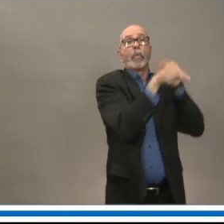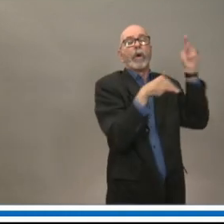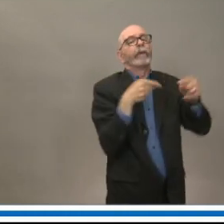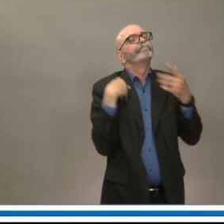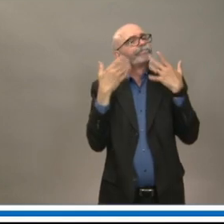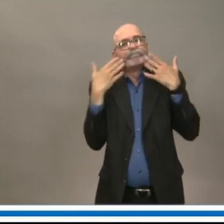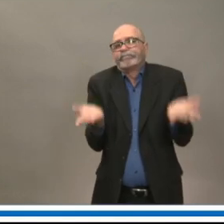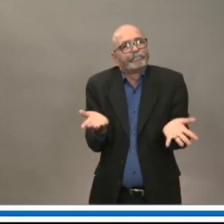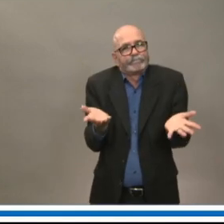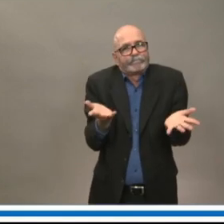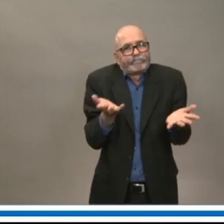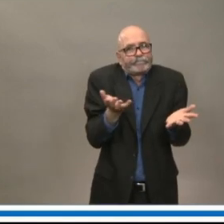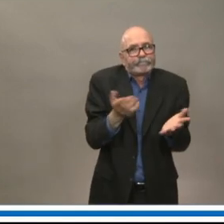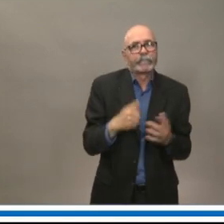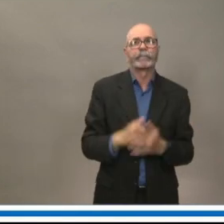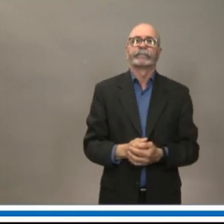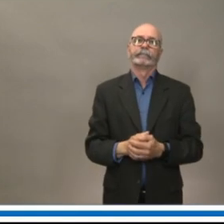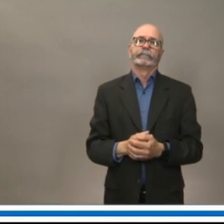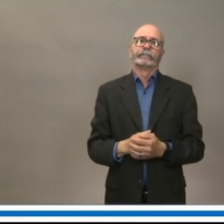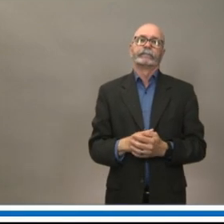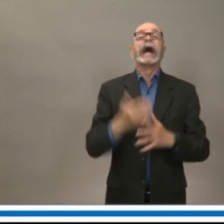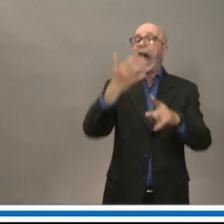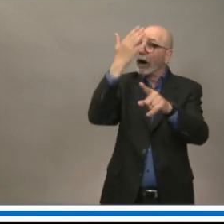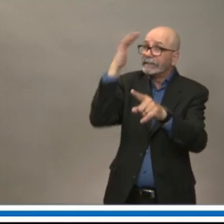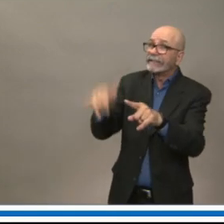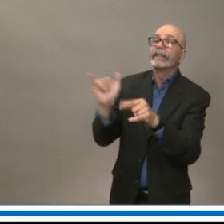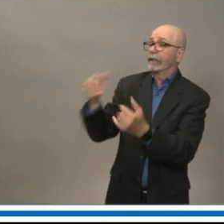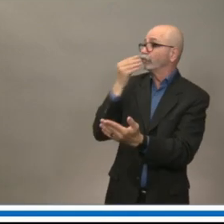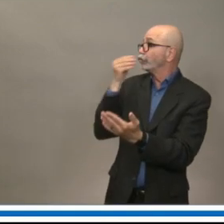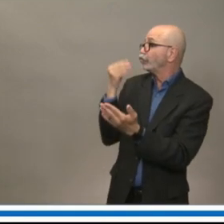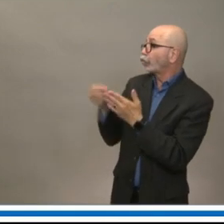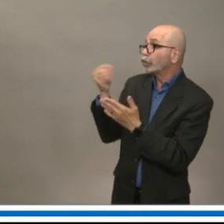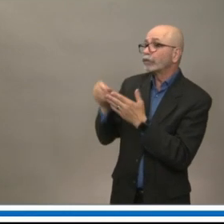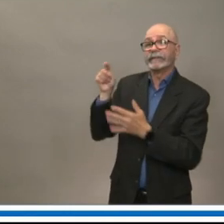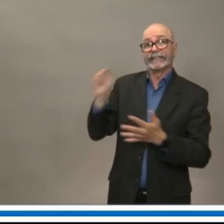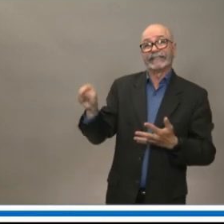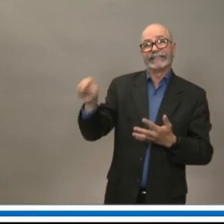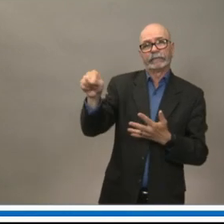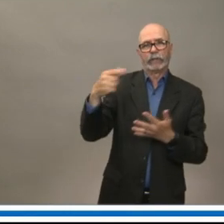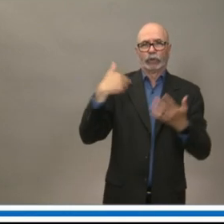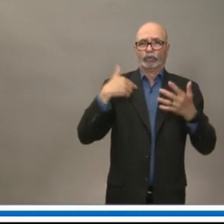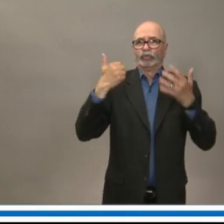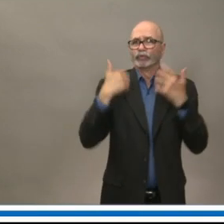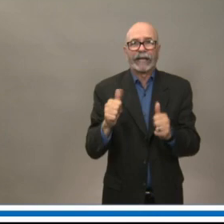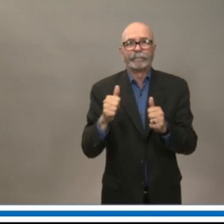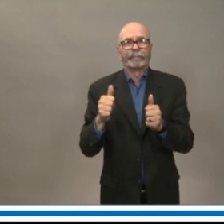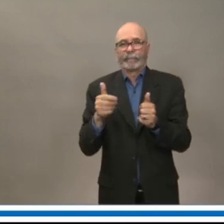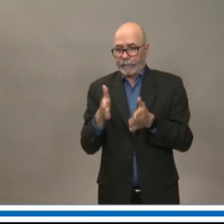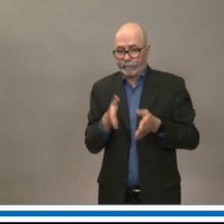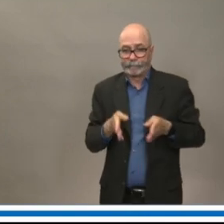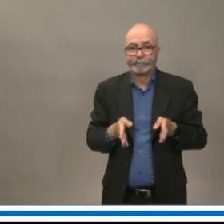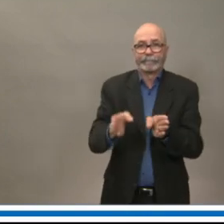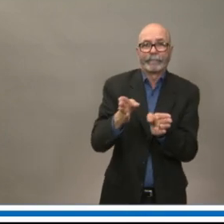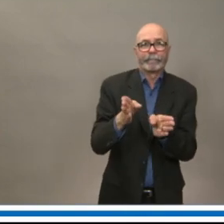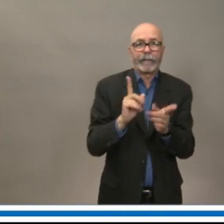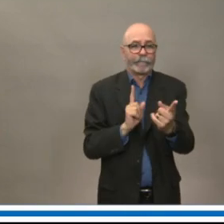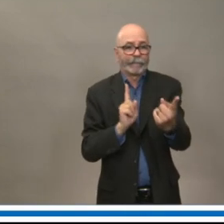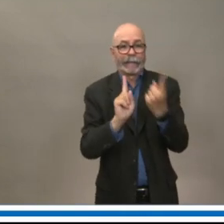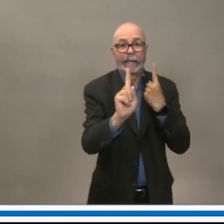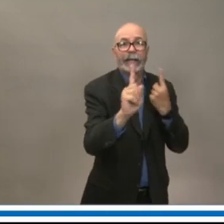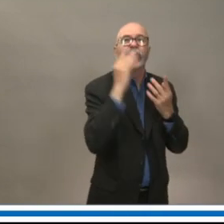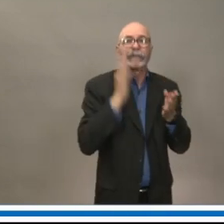in the grocery store that helps keep people apart from each other. And grocery stores are putting a lot of good things in place that minimize